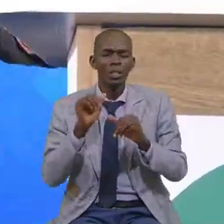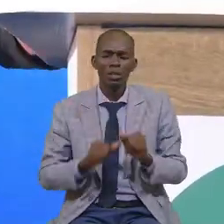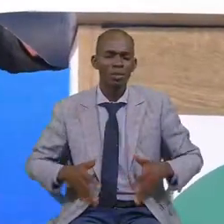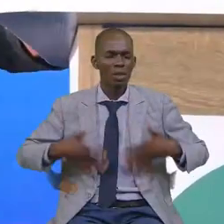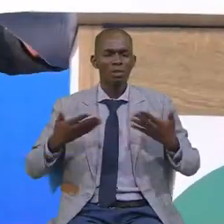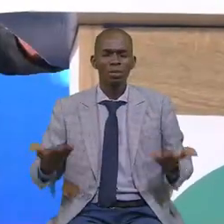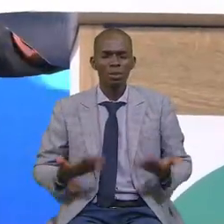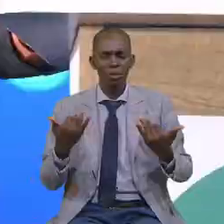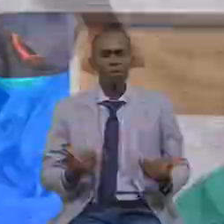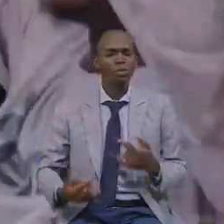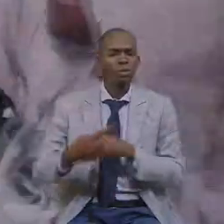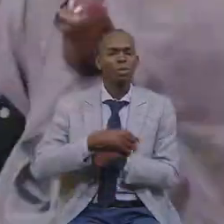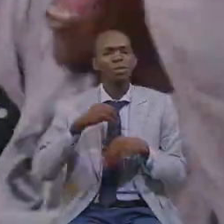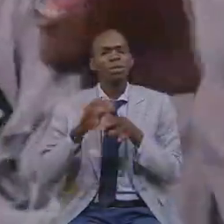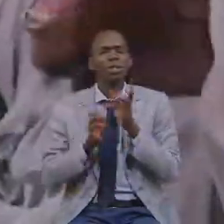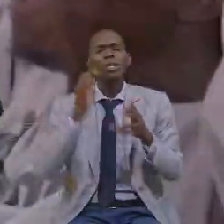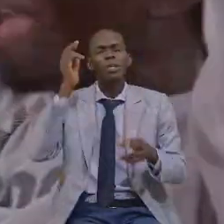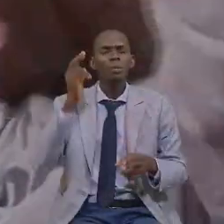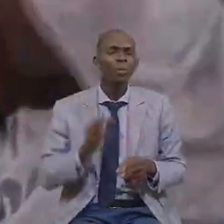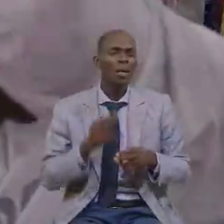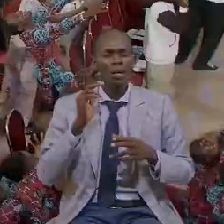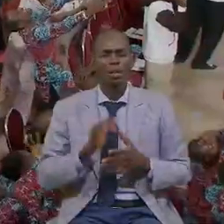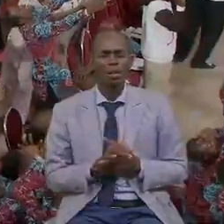today in Jesus' name.